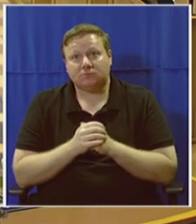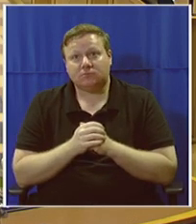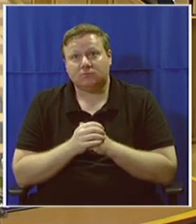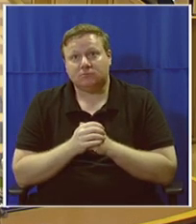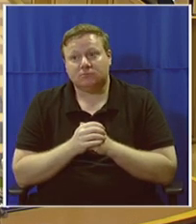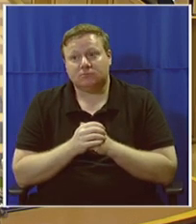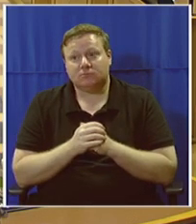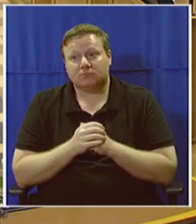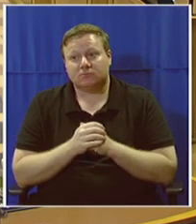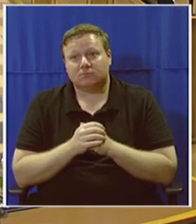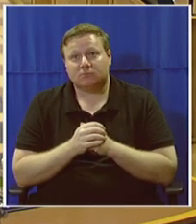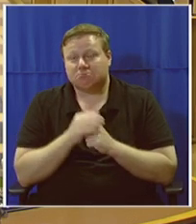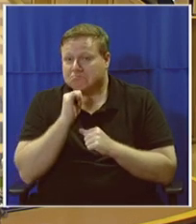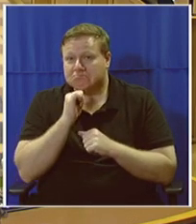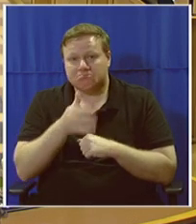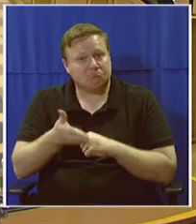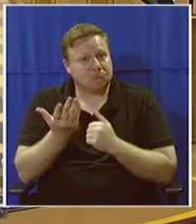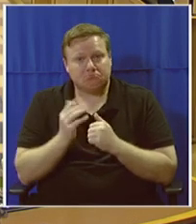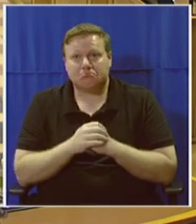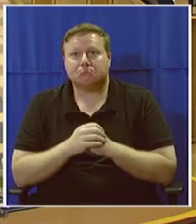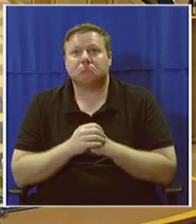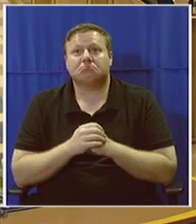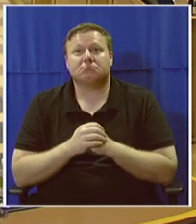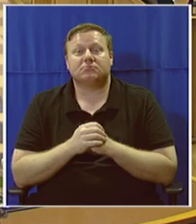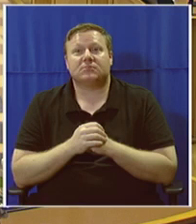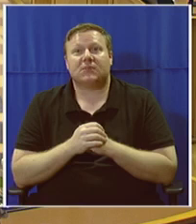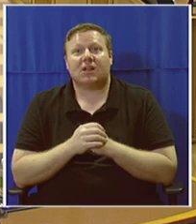Nirni. Aljama?